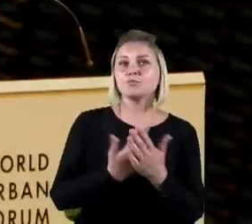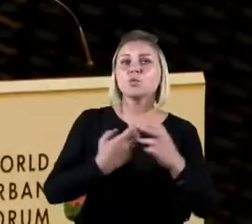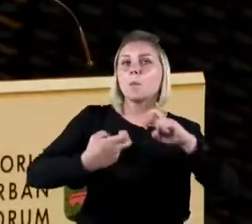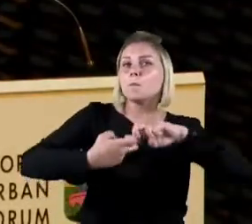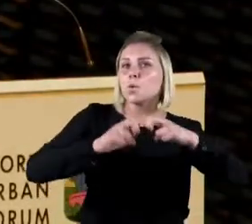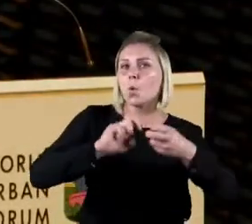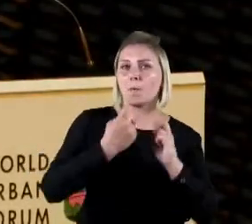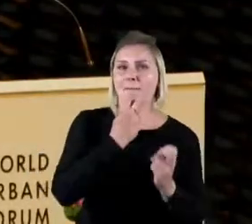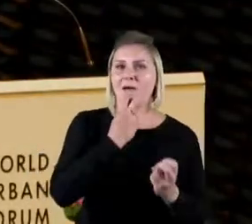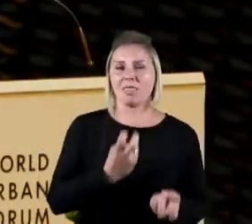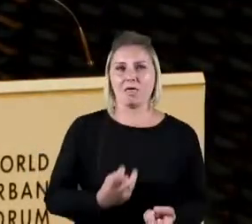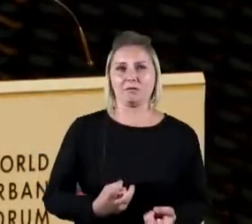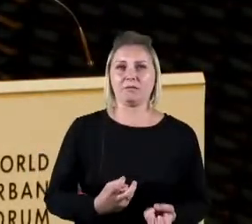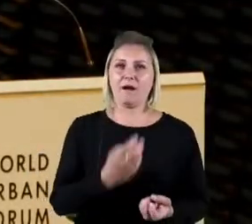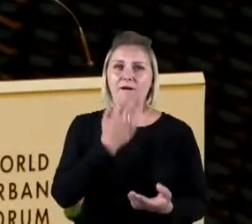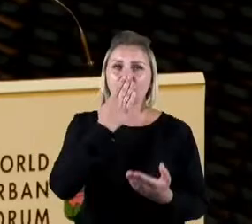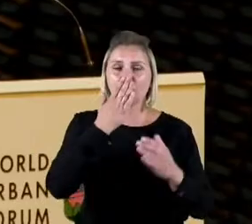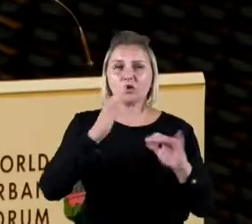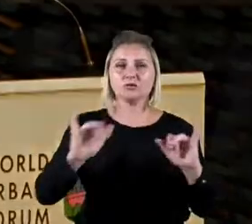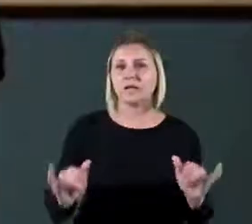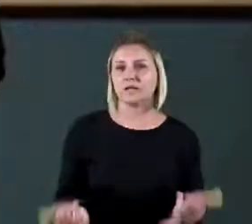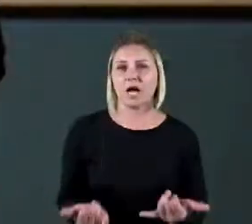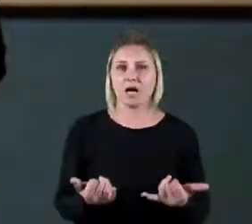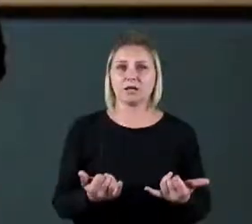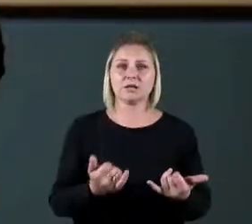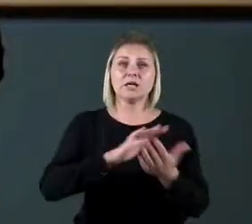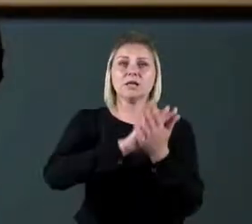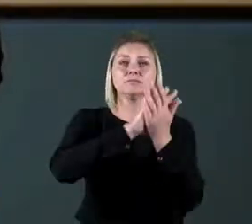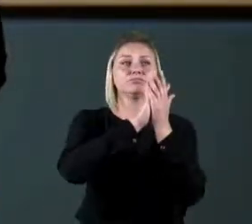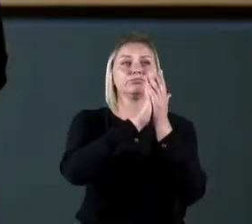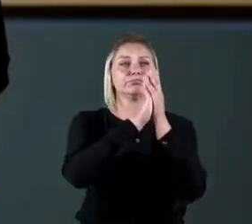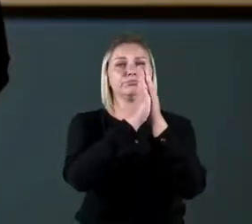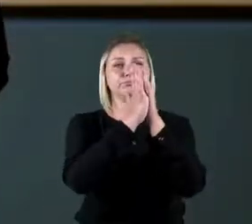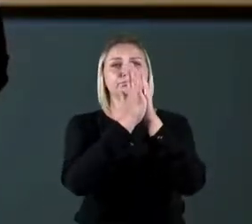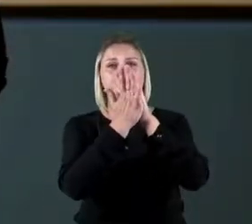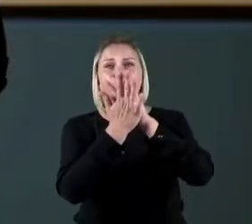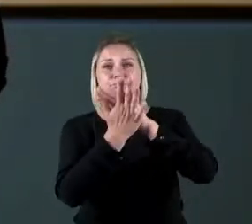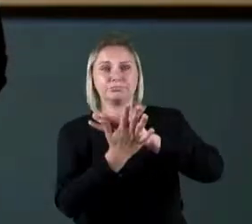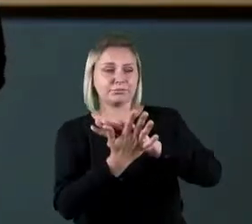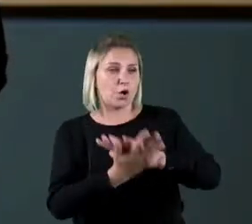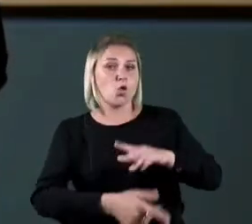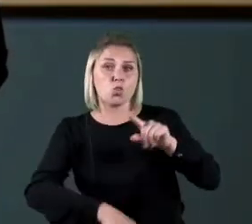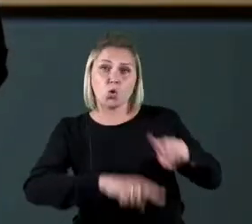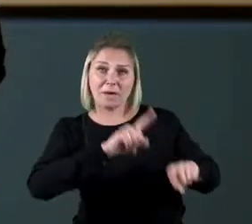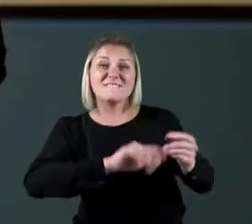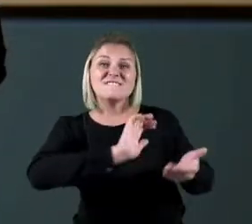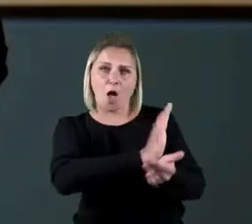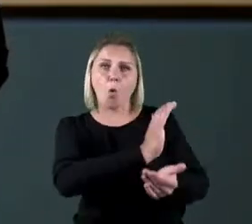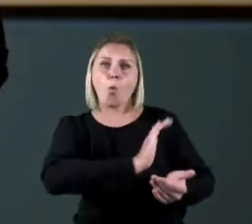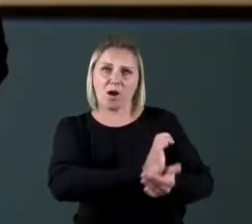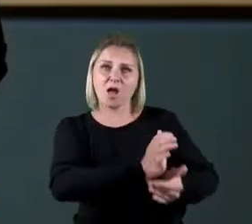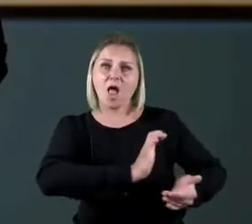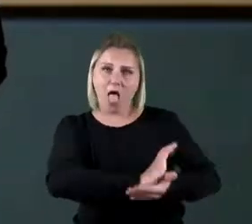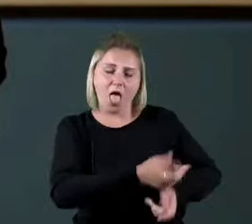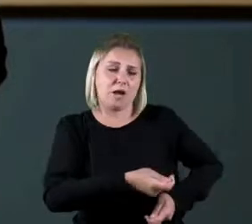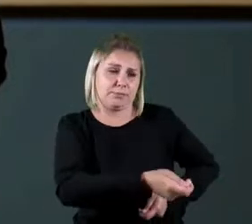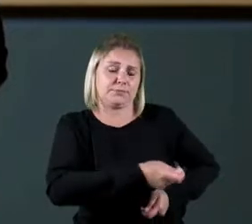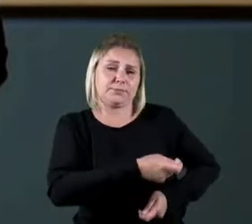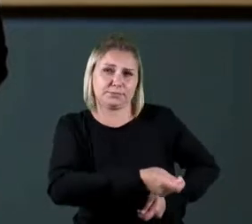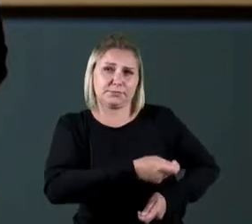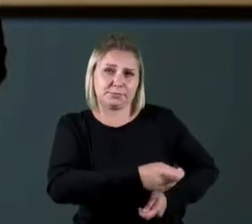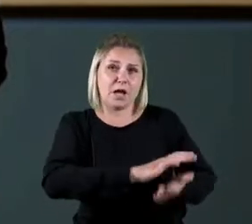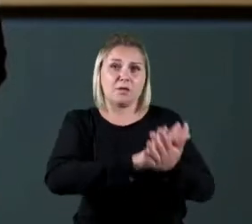how do we move from one carbon model to a climate neutrality, which is our goal